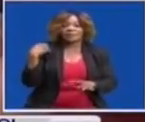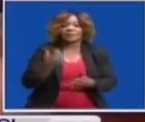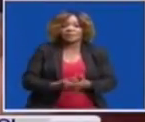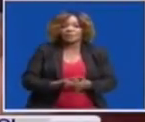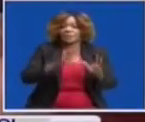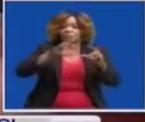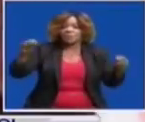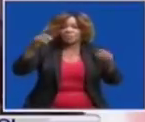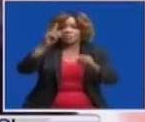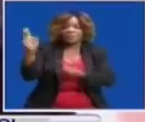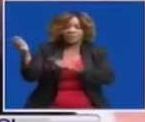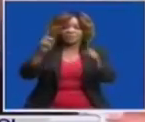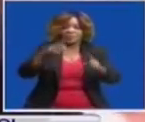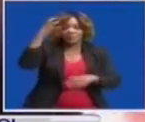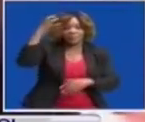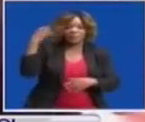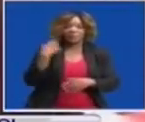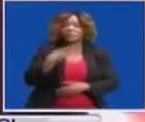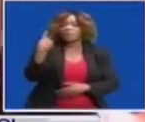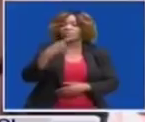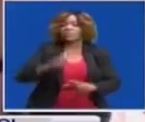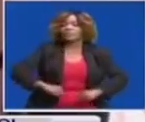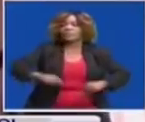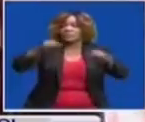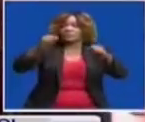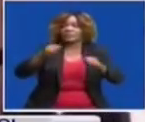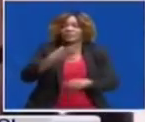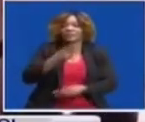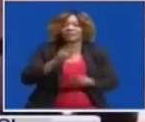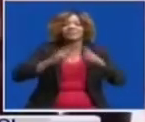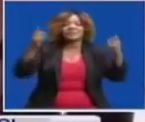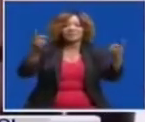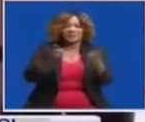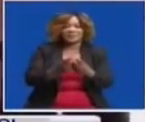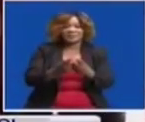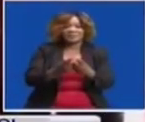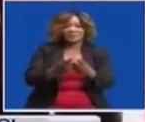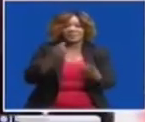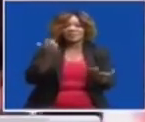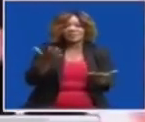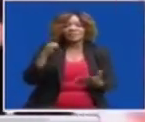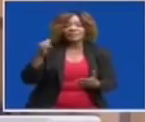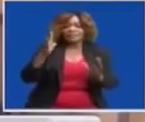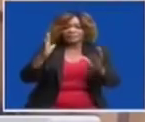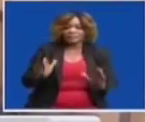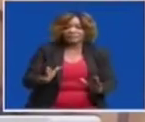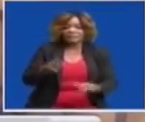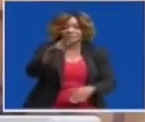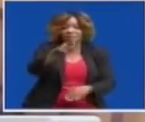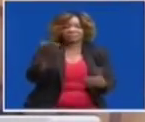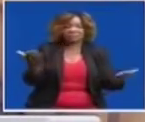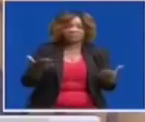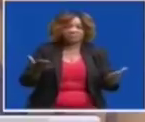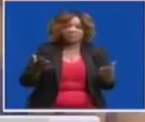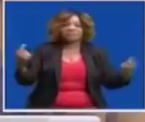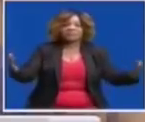up for work yet. The one who is in charge, the district forestry officer and the deputy, they are not here. This is 8 hours. The situation